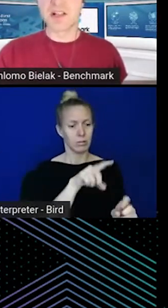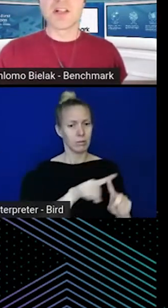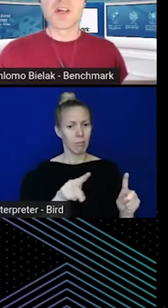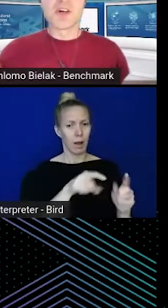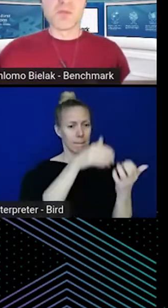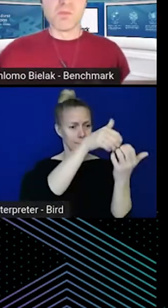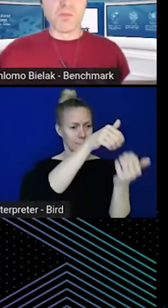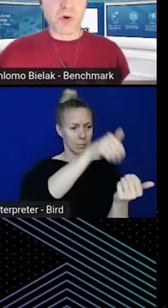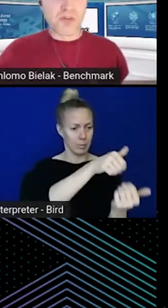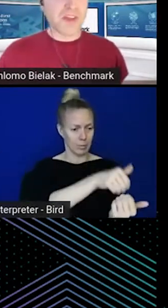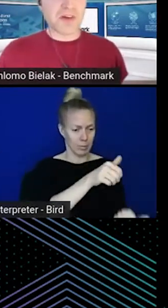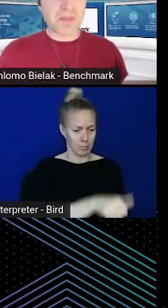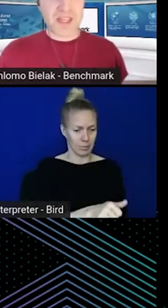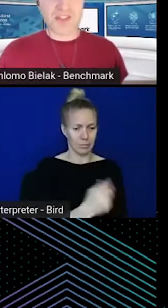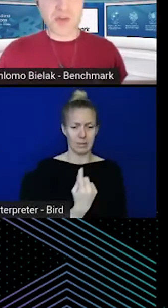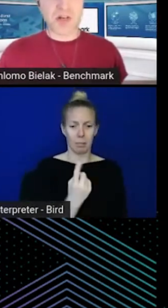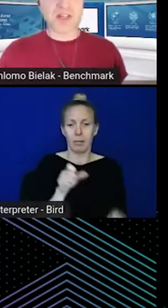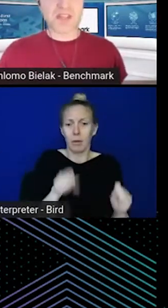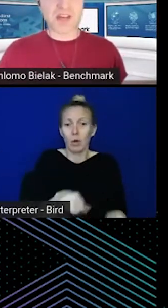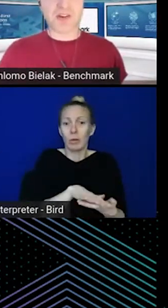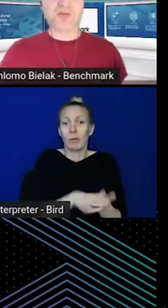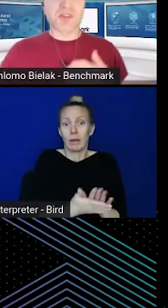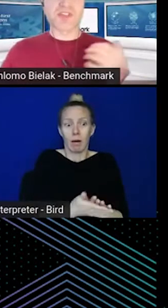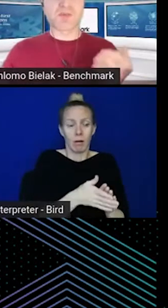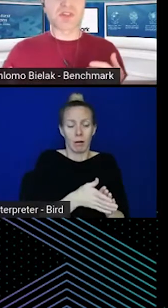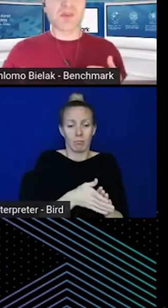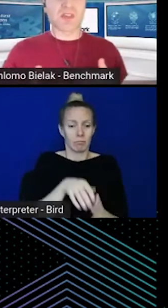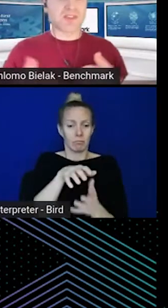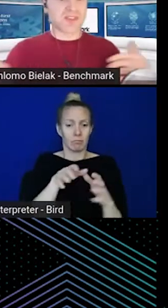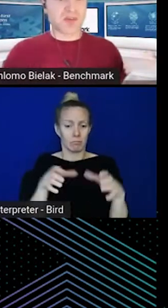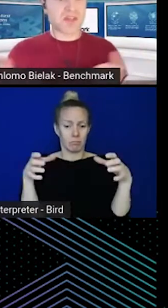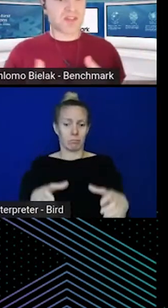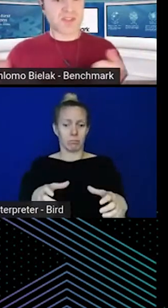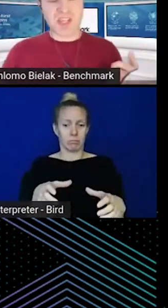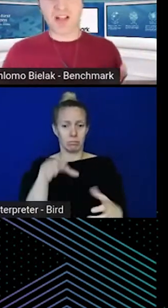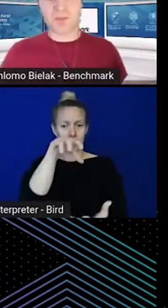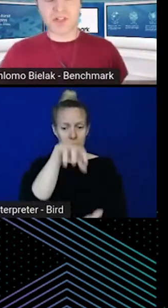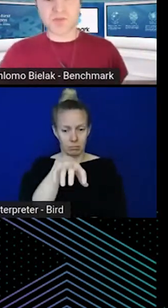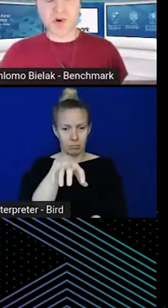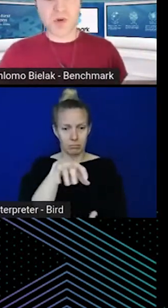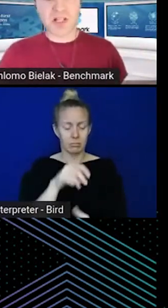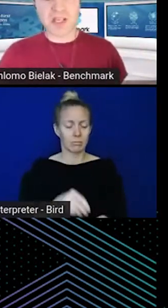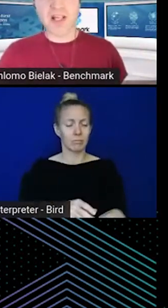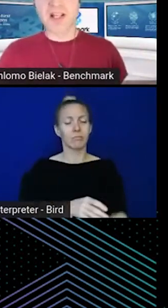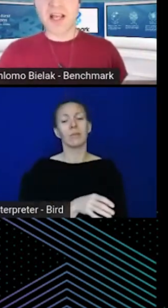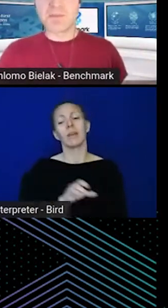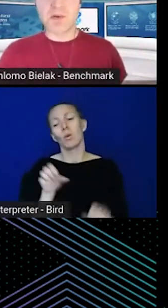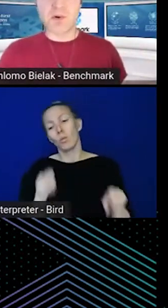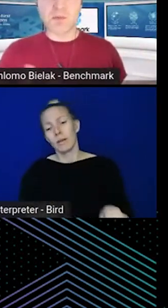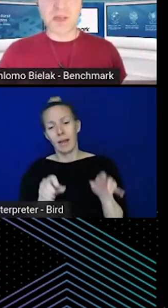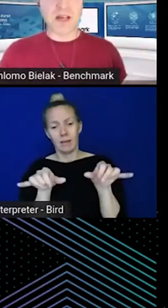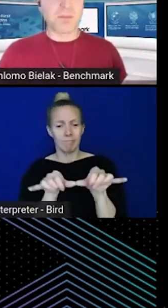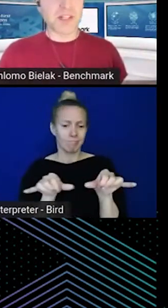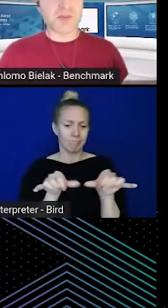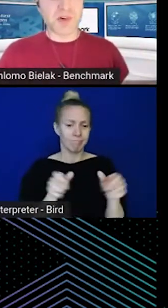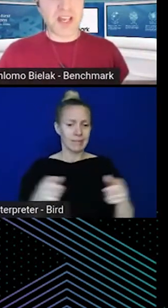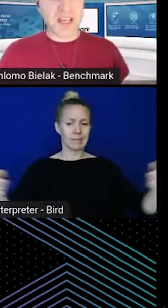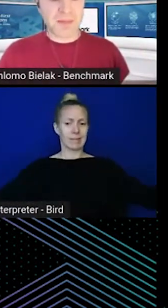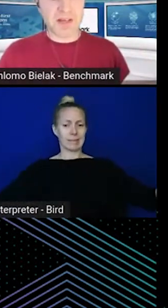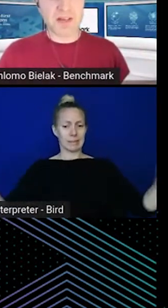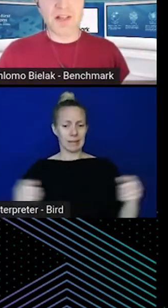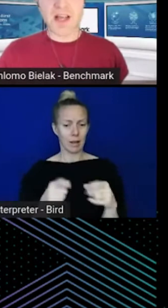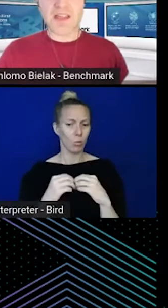container, moving them then to a container. The reason we're doing this is so we can scale much more quickly and become much